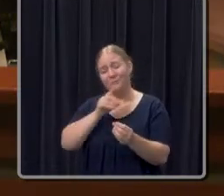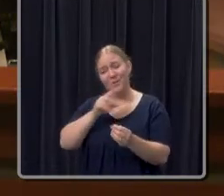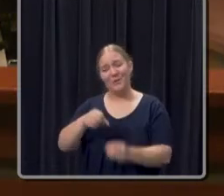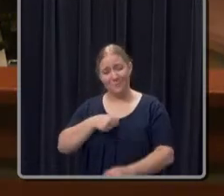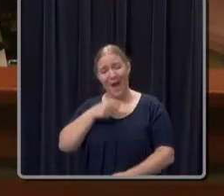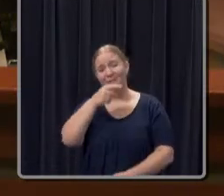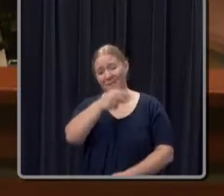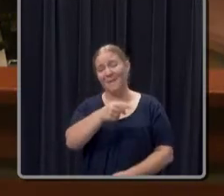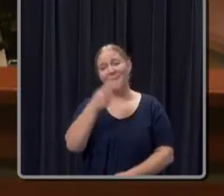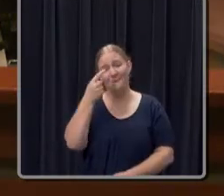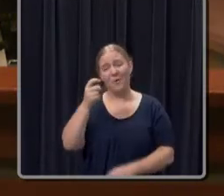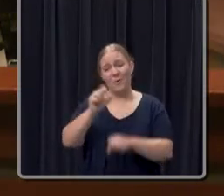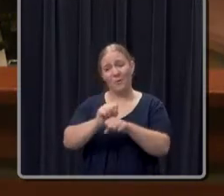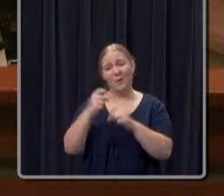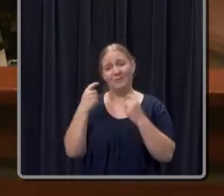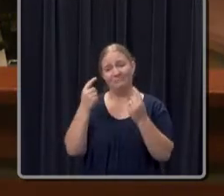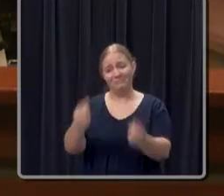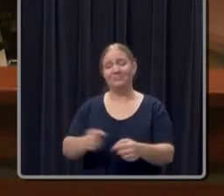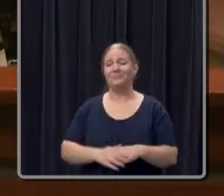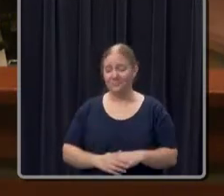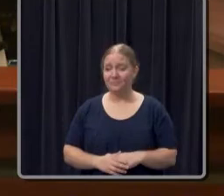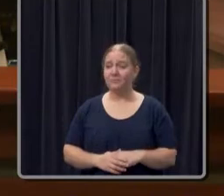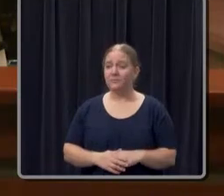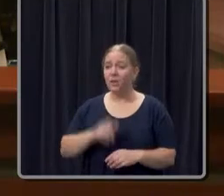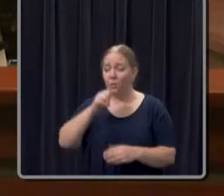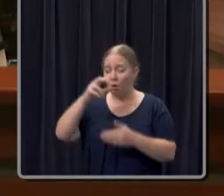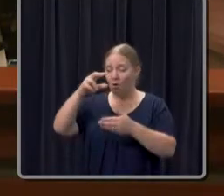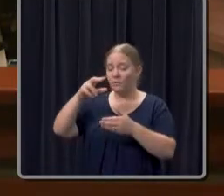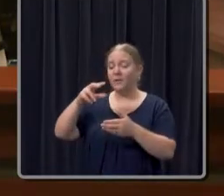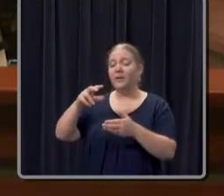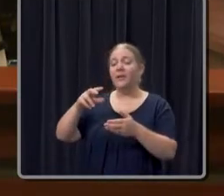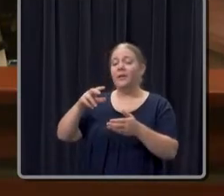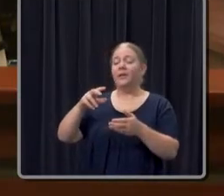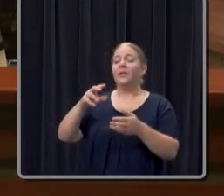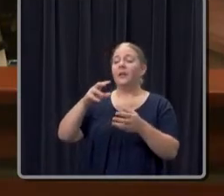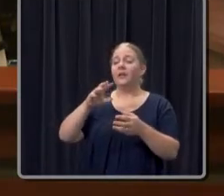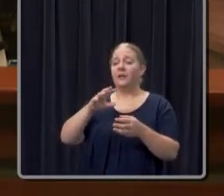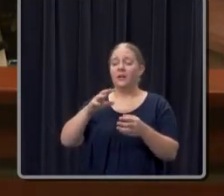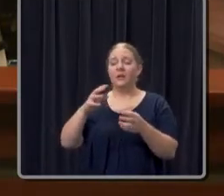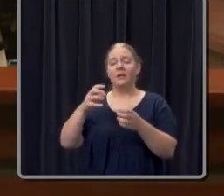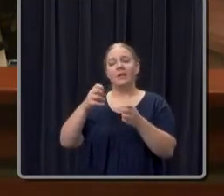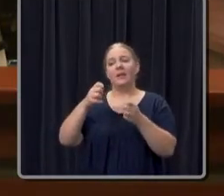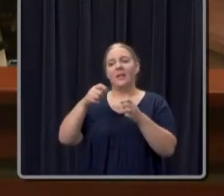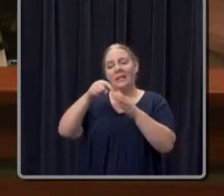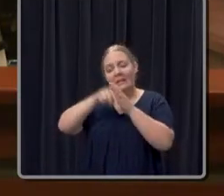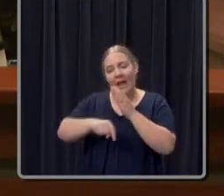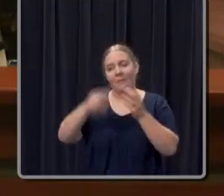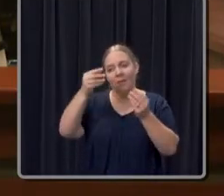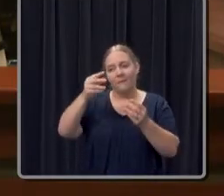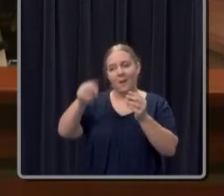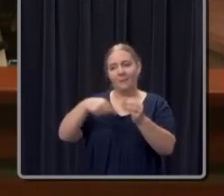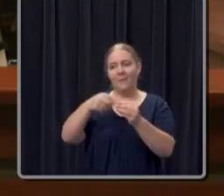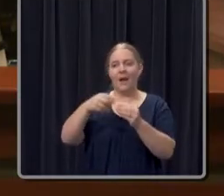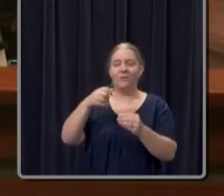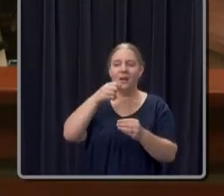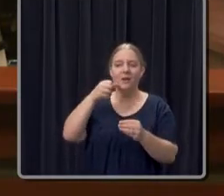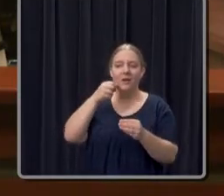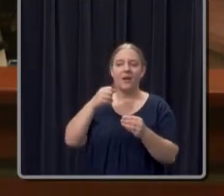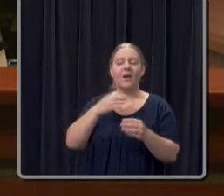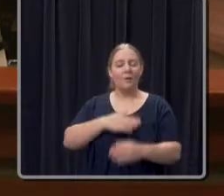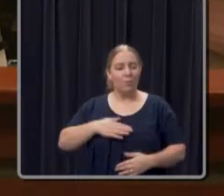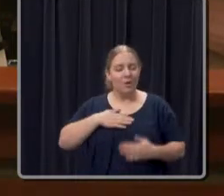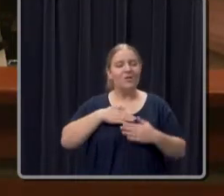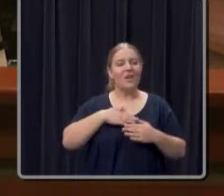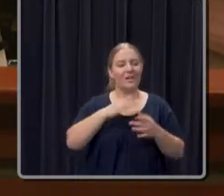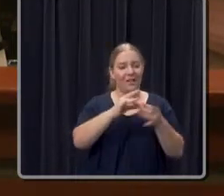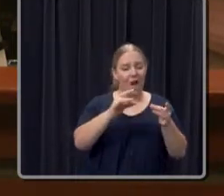proud of him for the work that he's done. I won't rehash all the information about yesterday. I appreciate all the kind comments about the time in